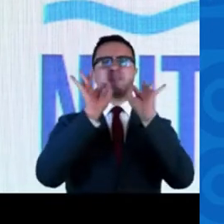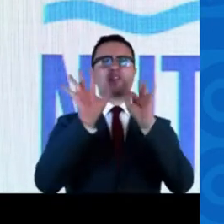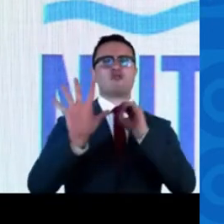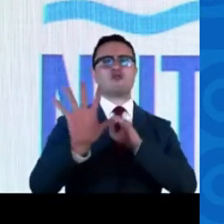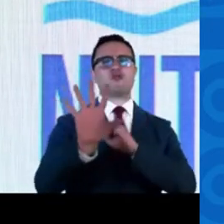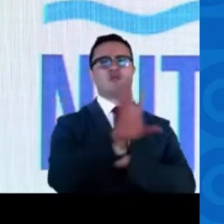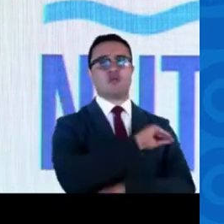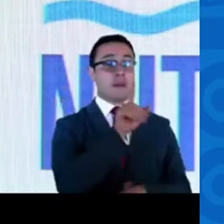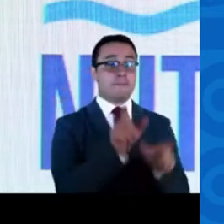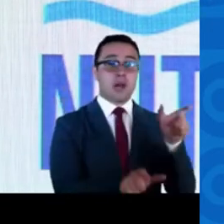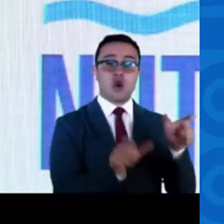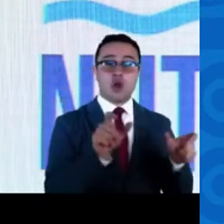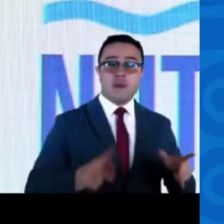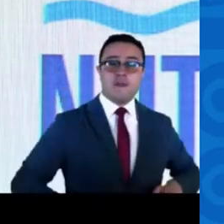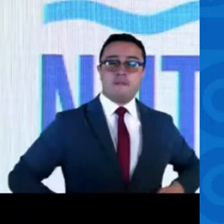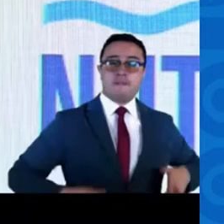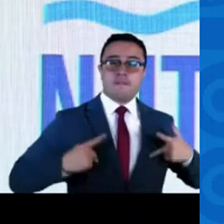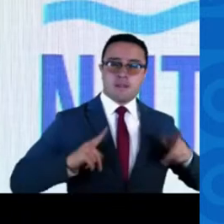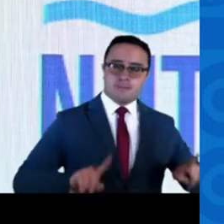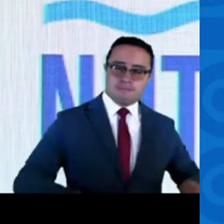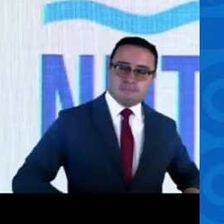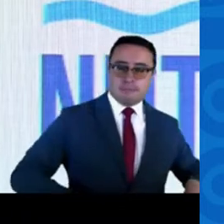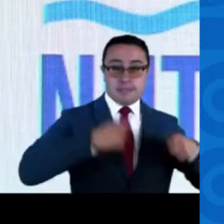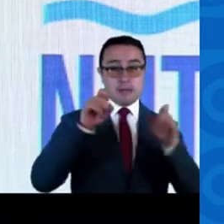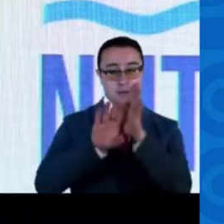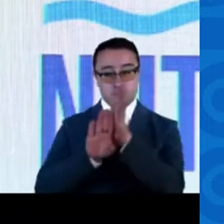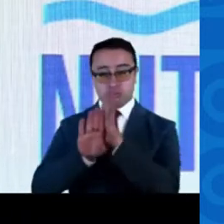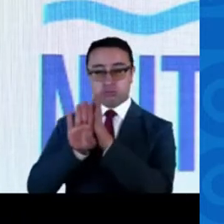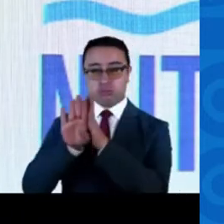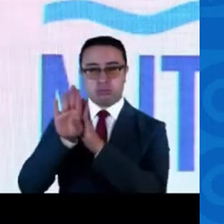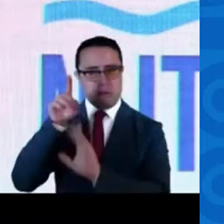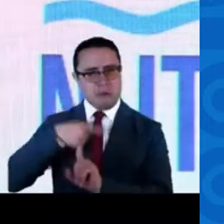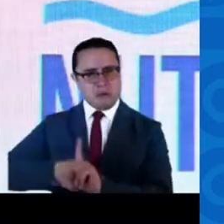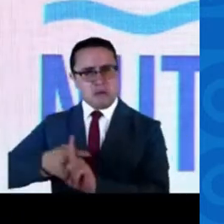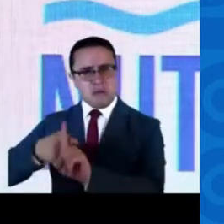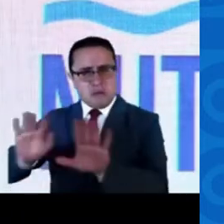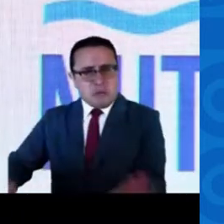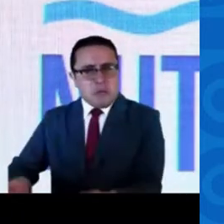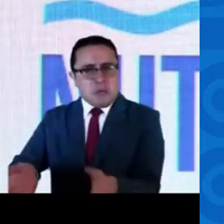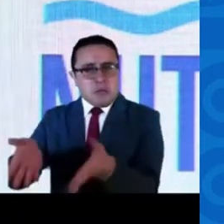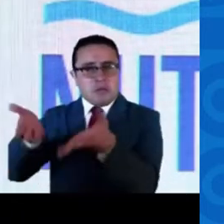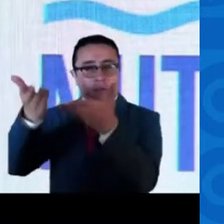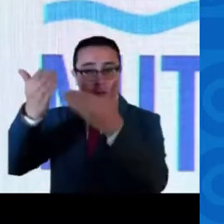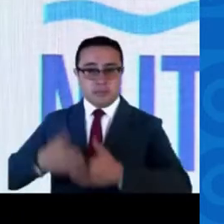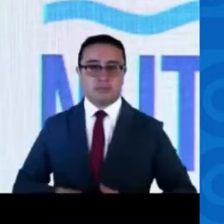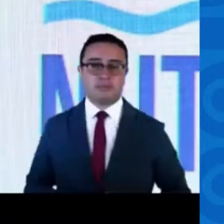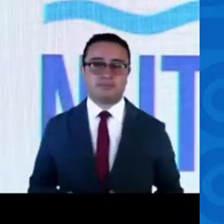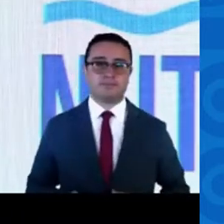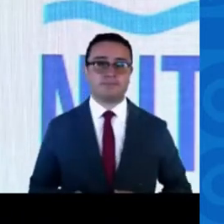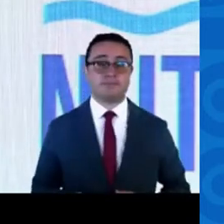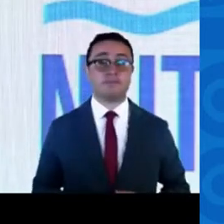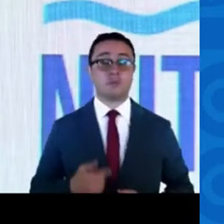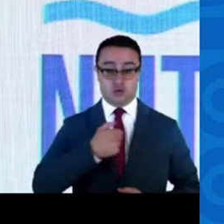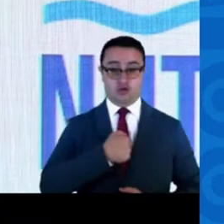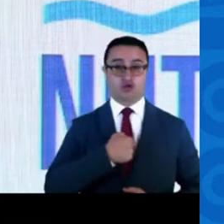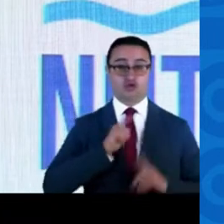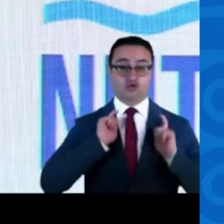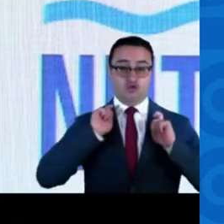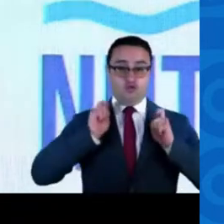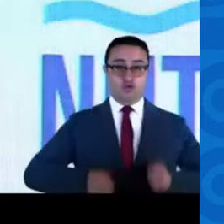Colombia, to save lives, to improve our path to development. And it is